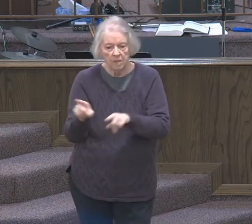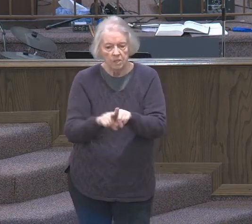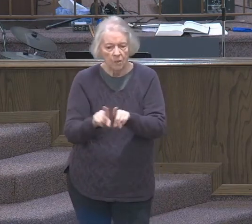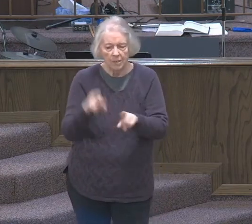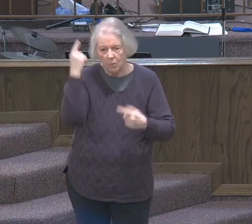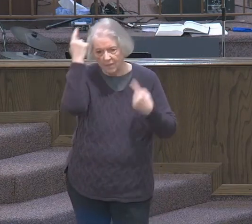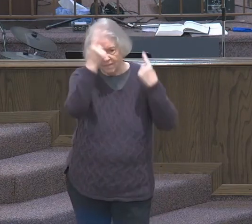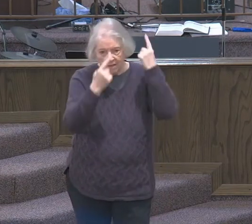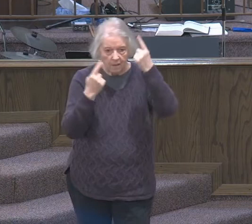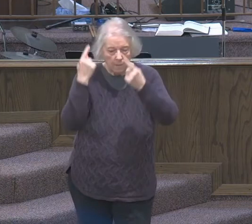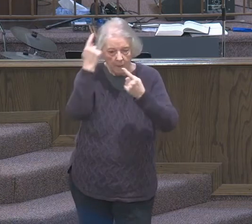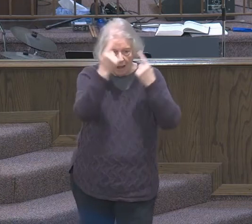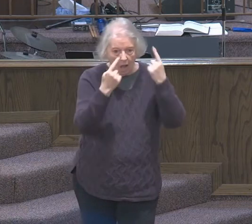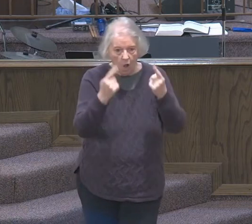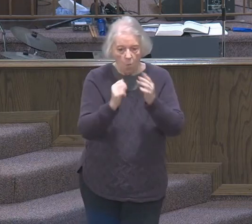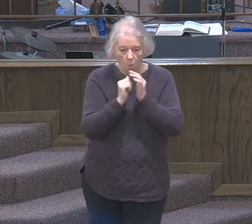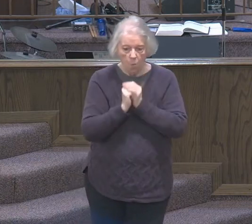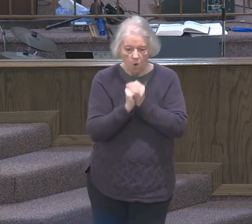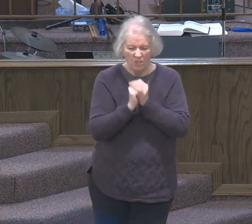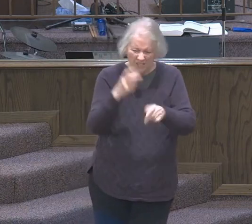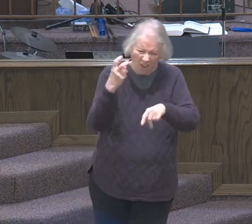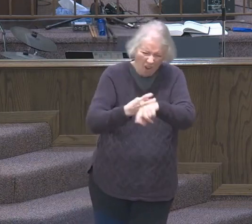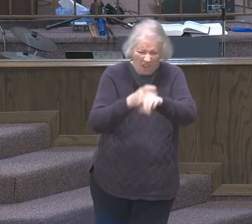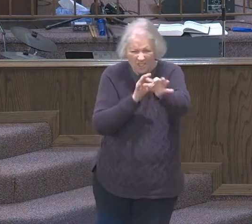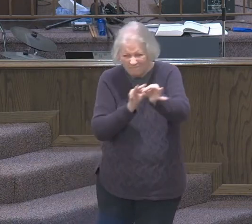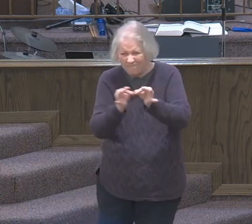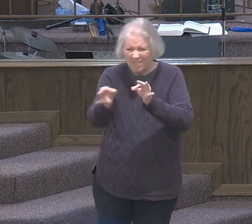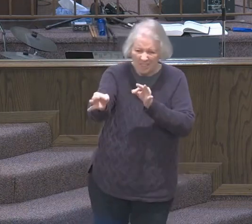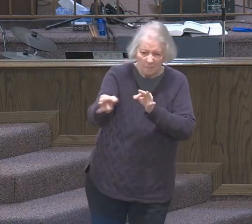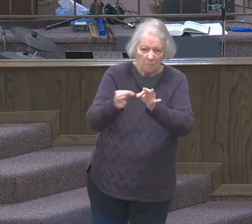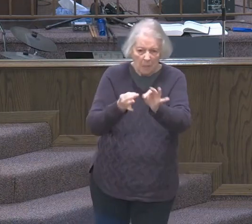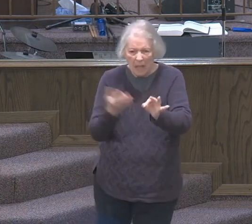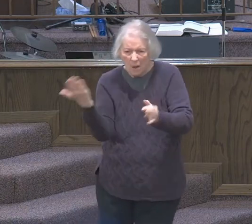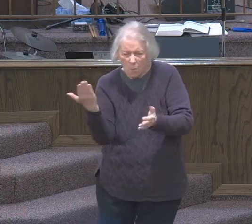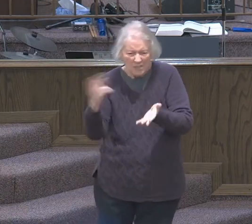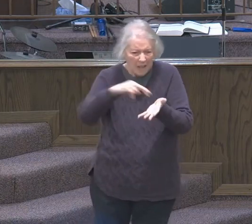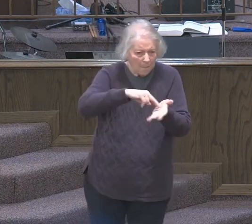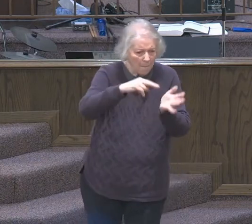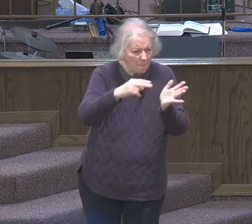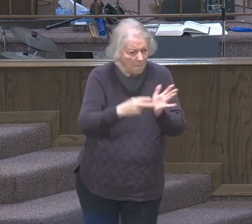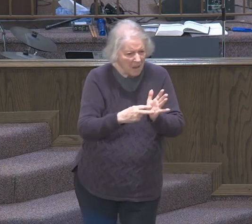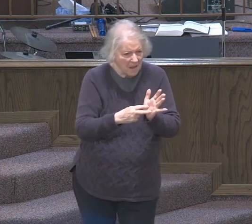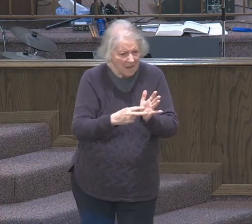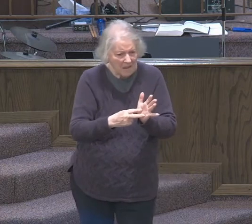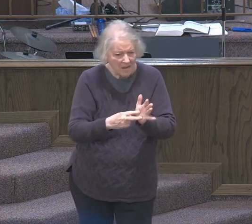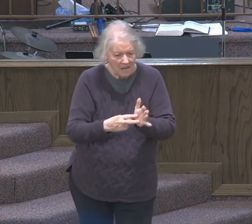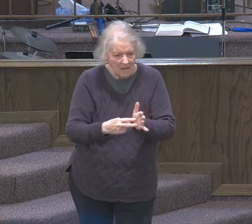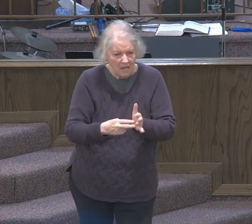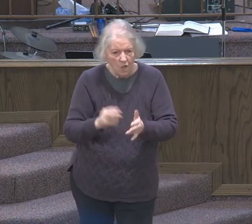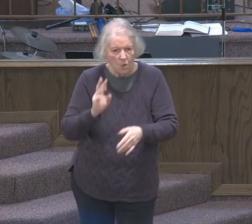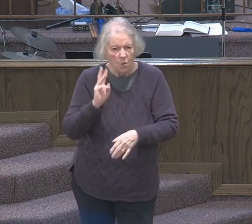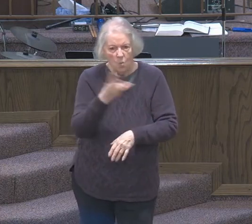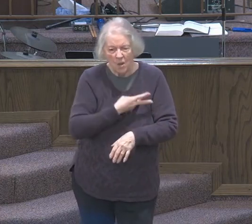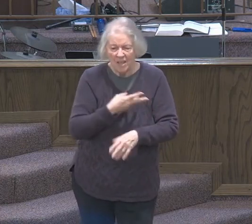it's hard to define it. So we tend to define